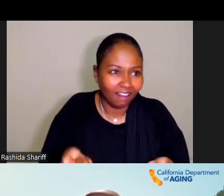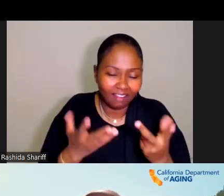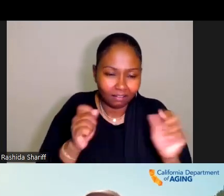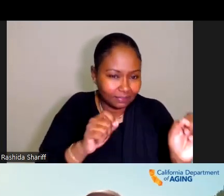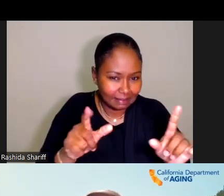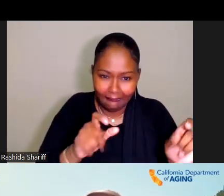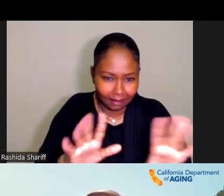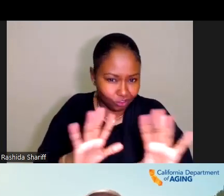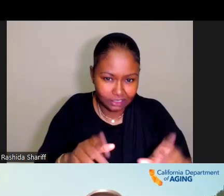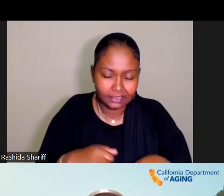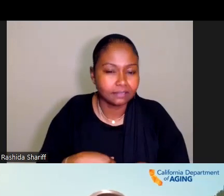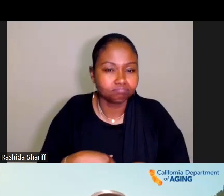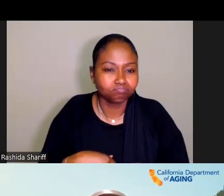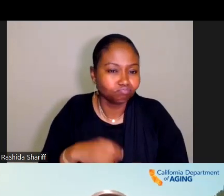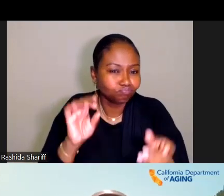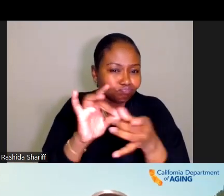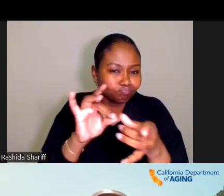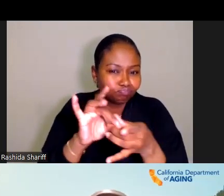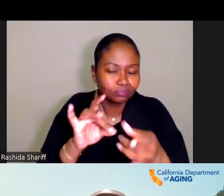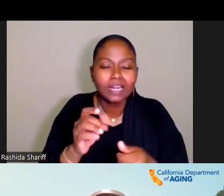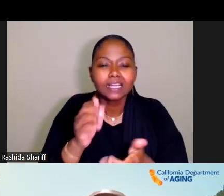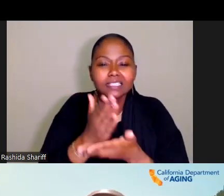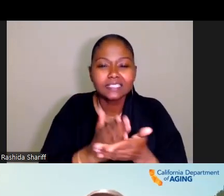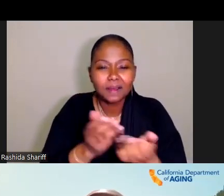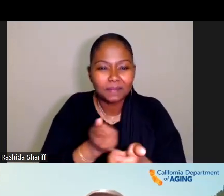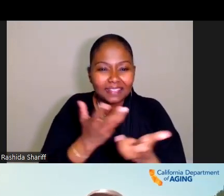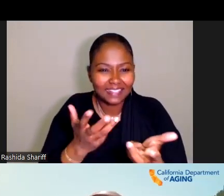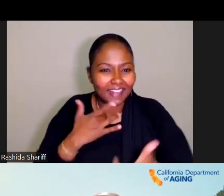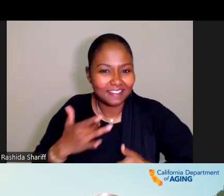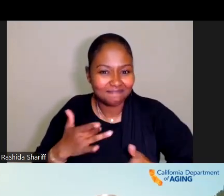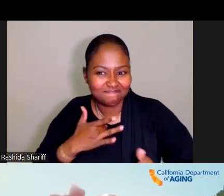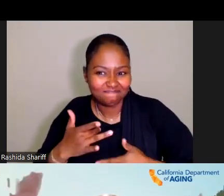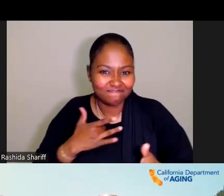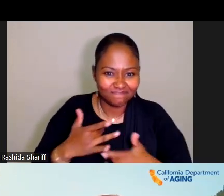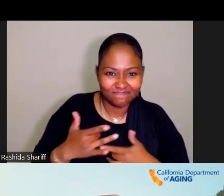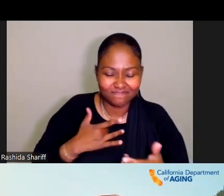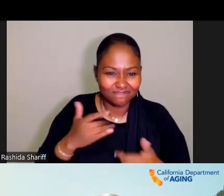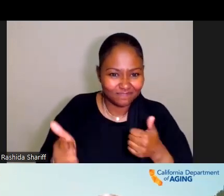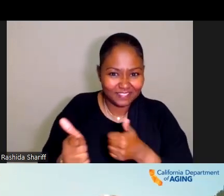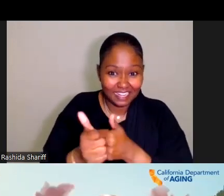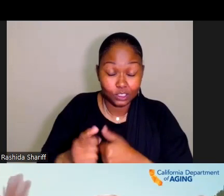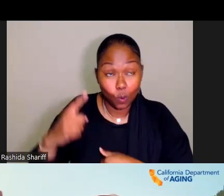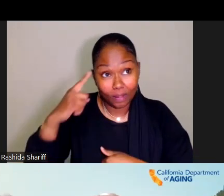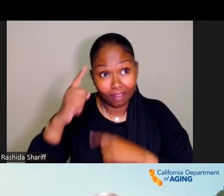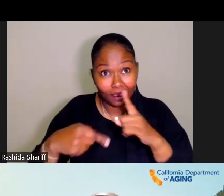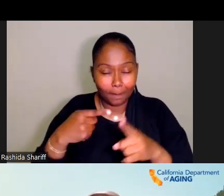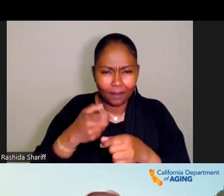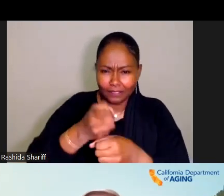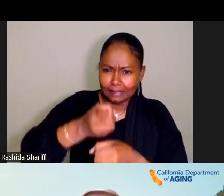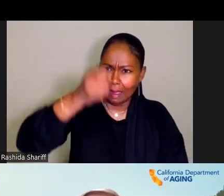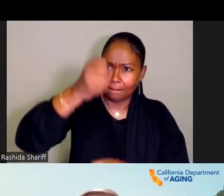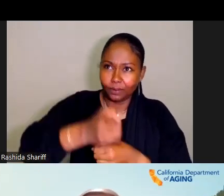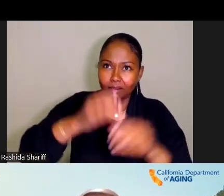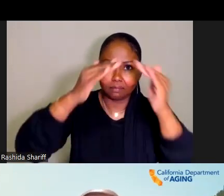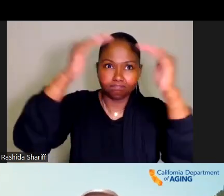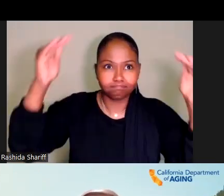you some exciting developments. The first is, you know, we think about an umbrella or the big tent, which is a